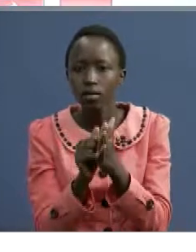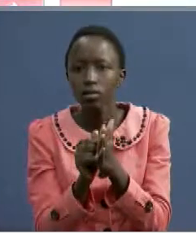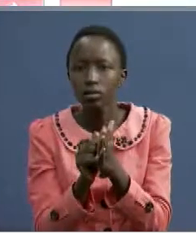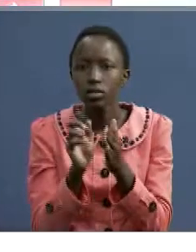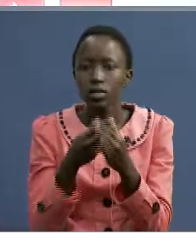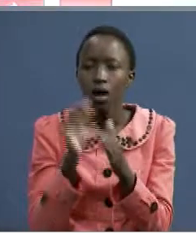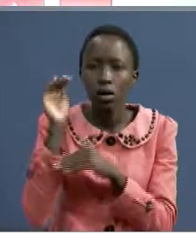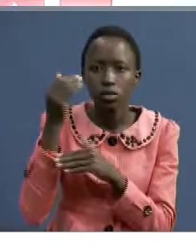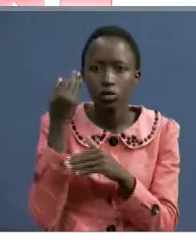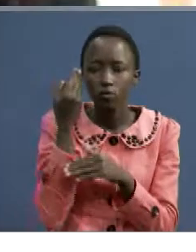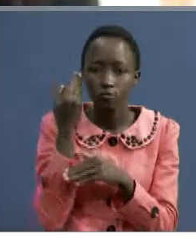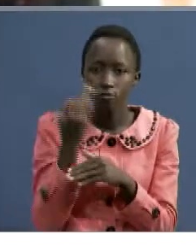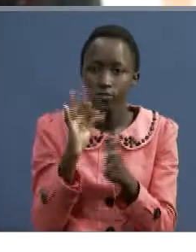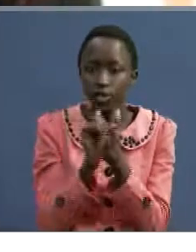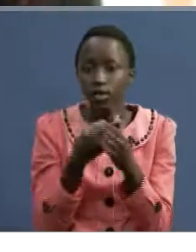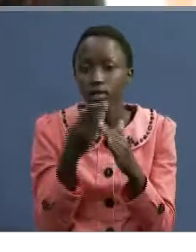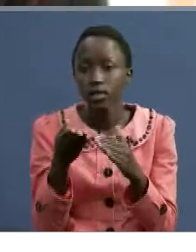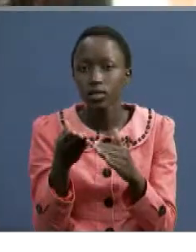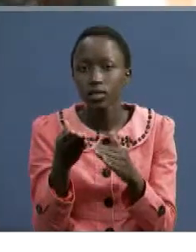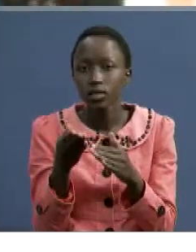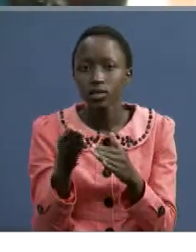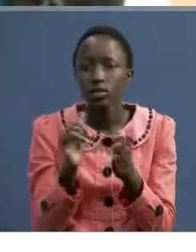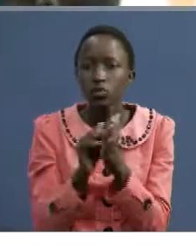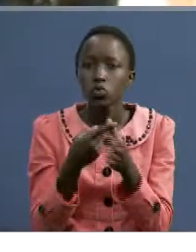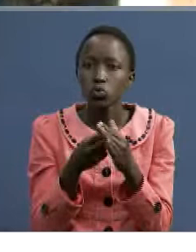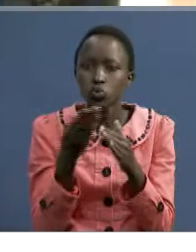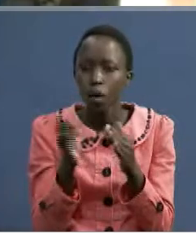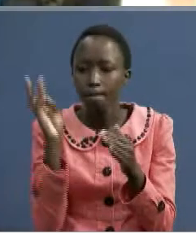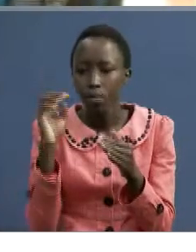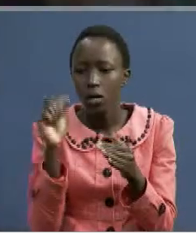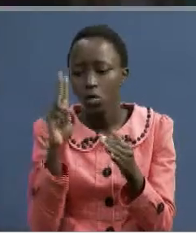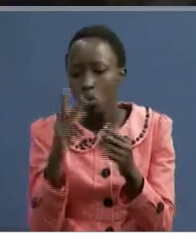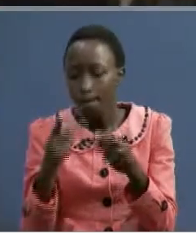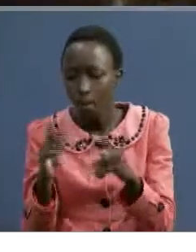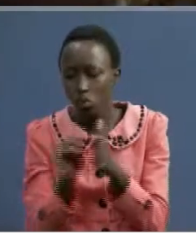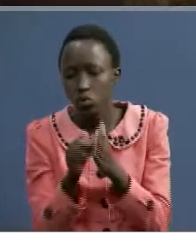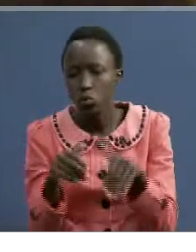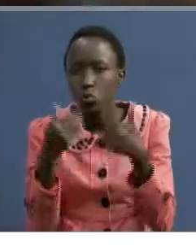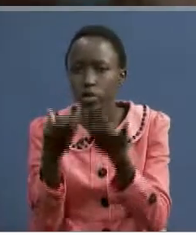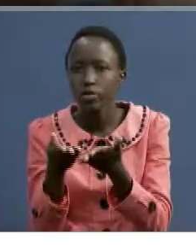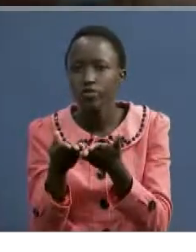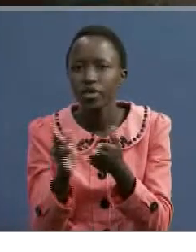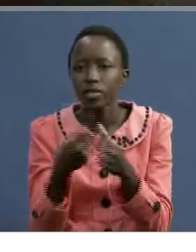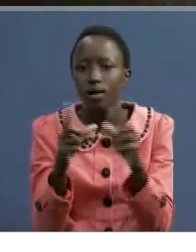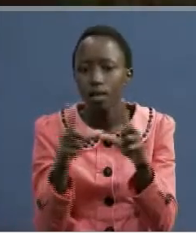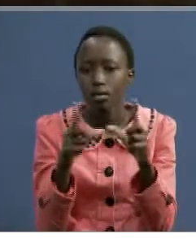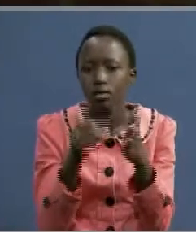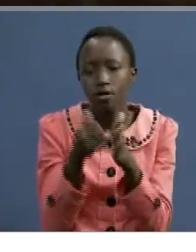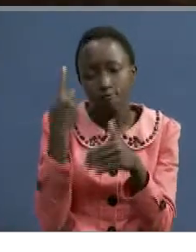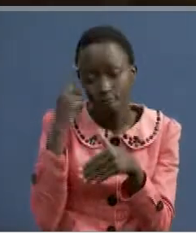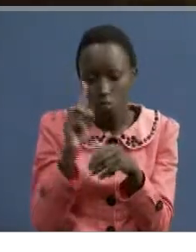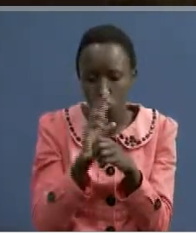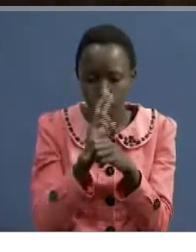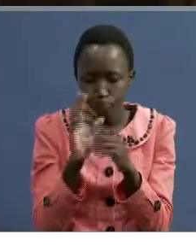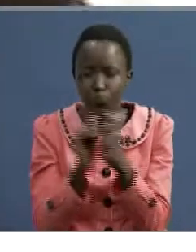response to the call by the area county commissioner, Judge Natembea, to the Mau Forest inhabitants to surrender their title deeds for